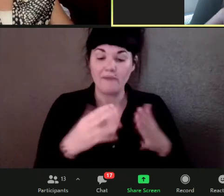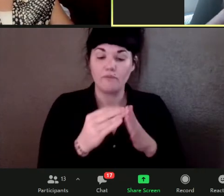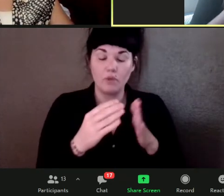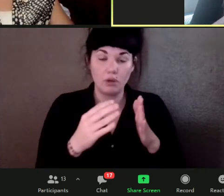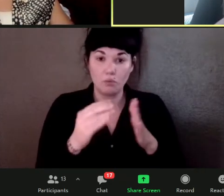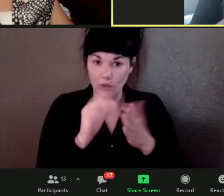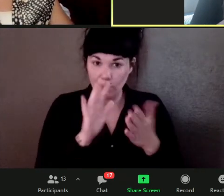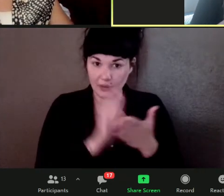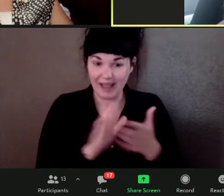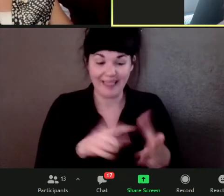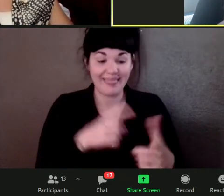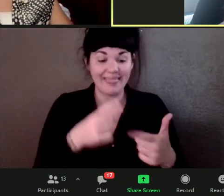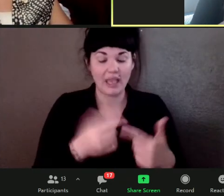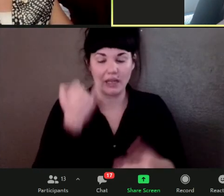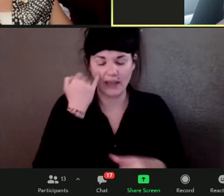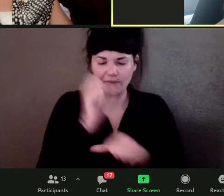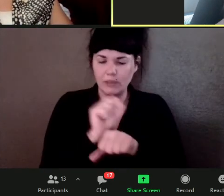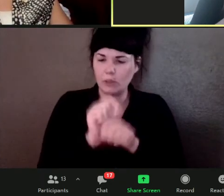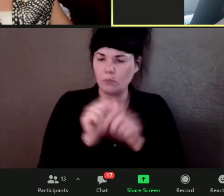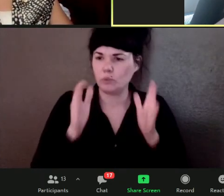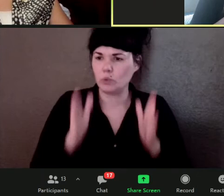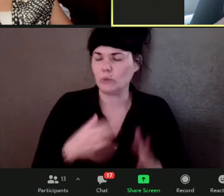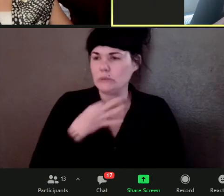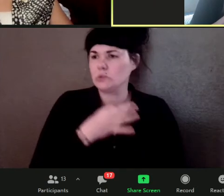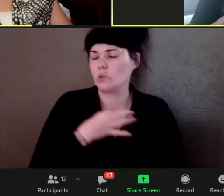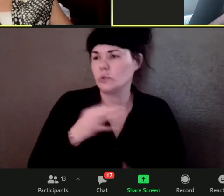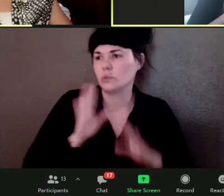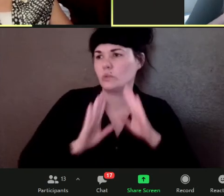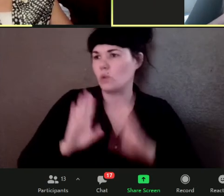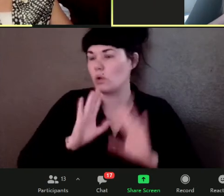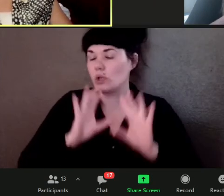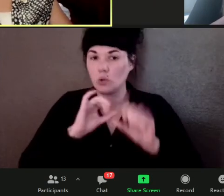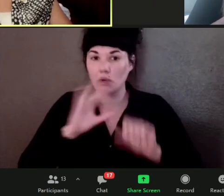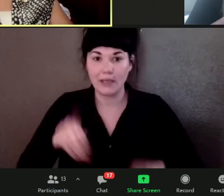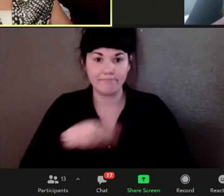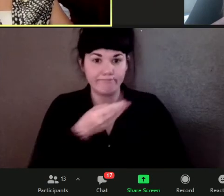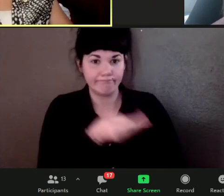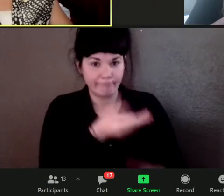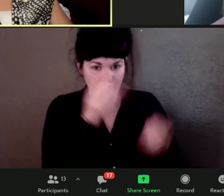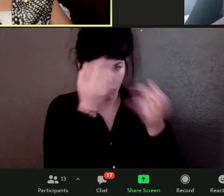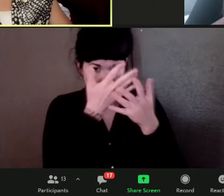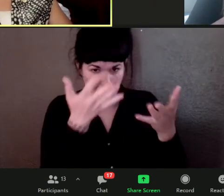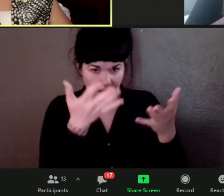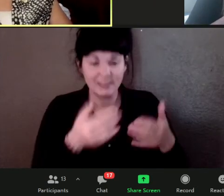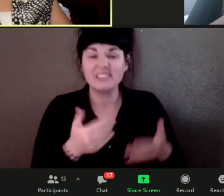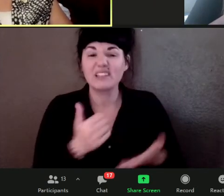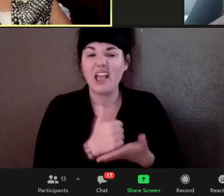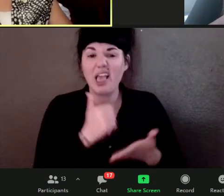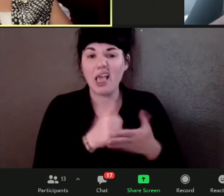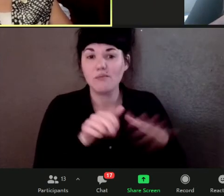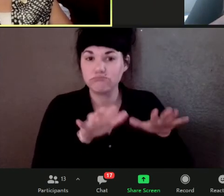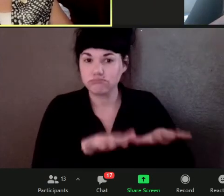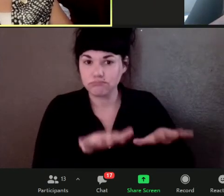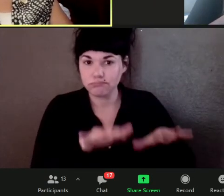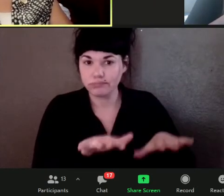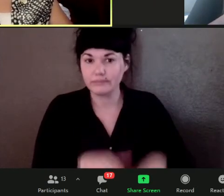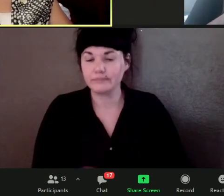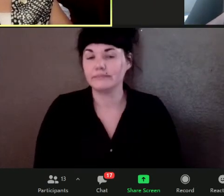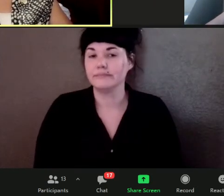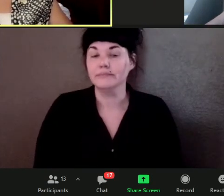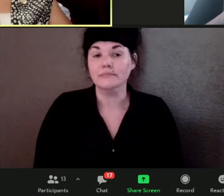of ease some of the nerves when returning back to work. About that. And where do you recommend